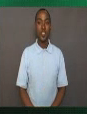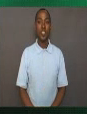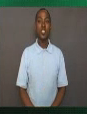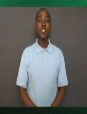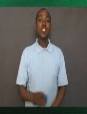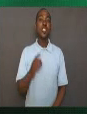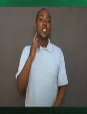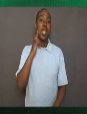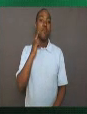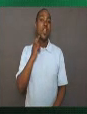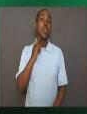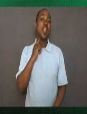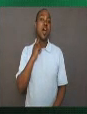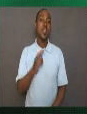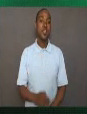salivary gland,